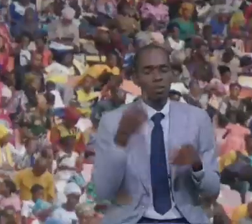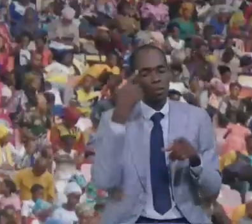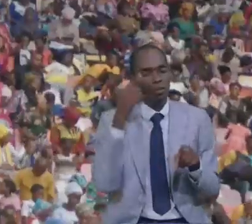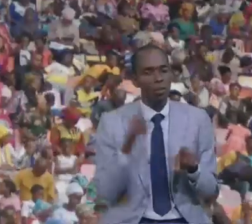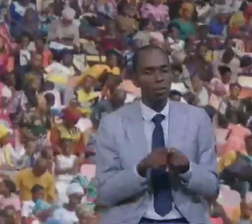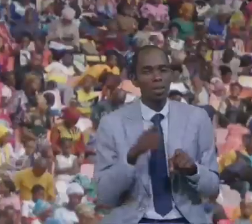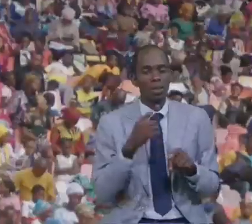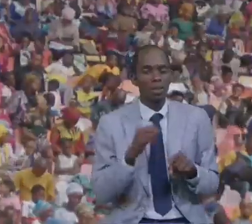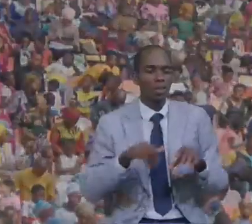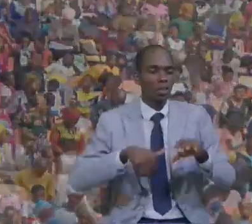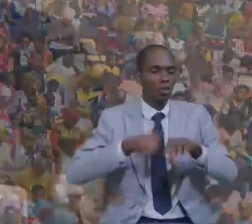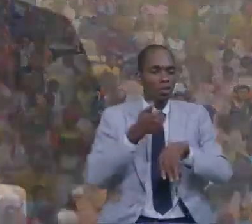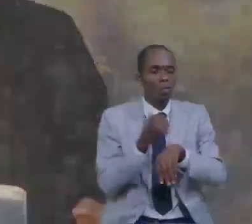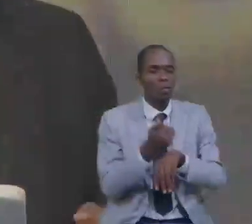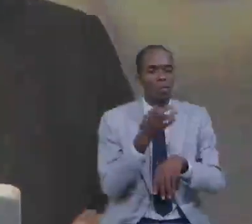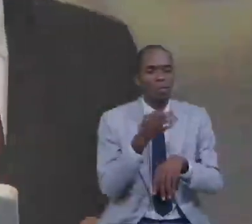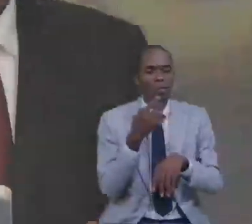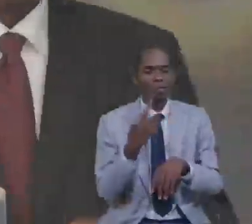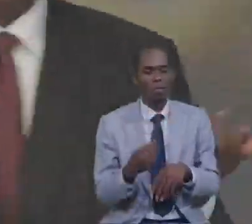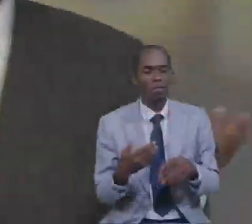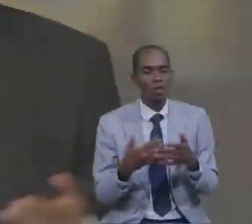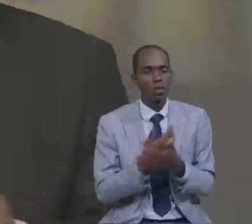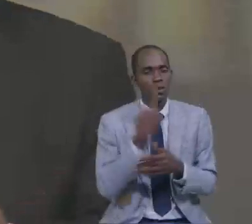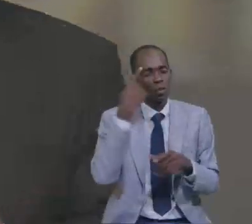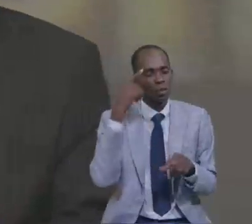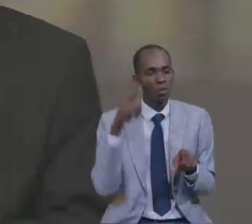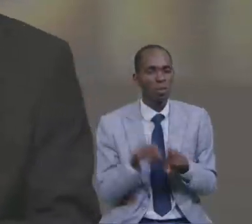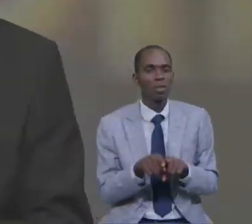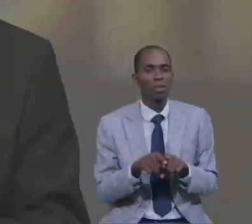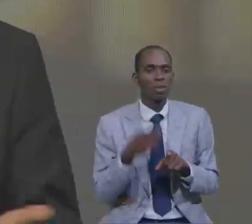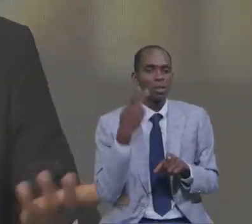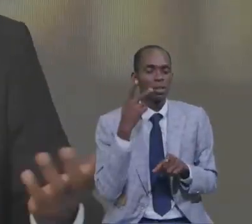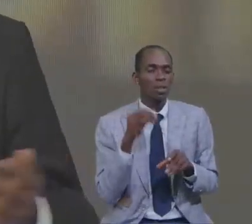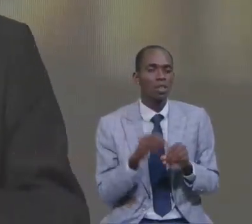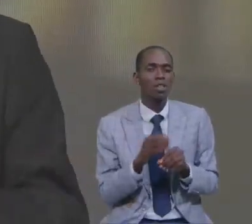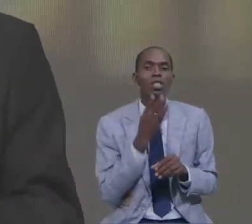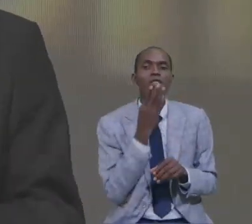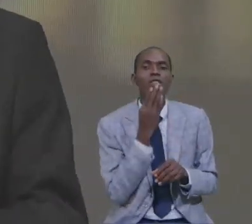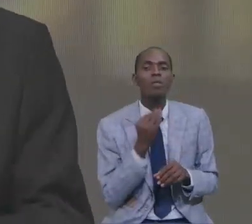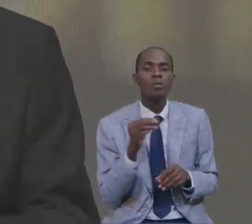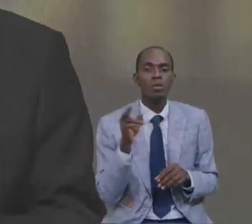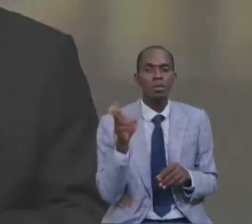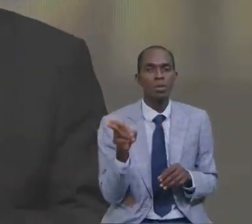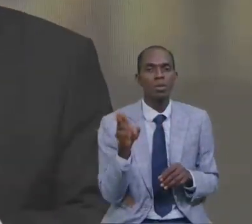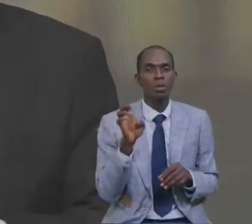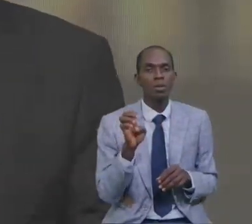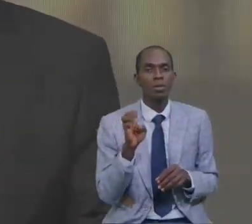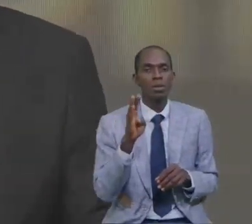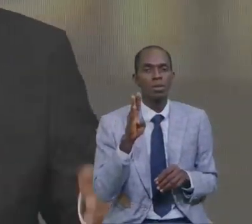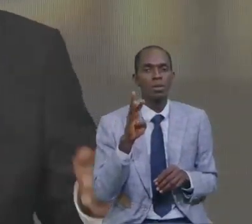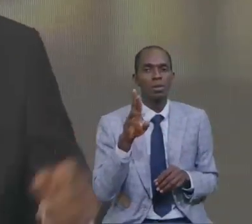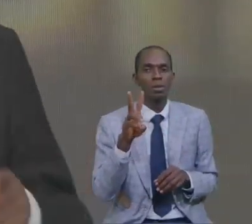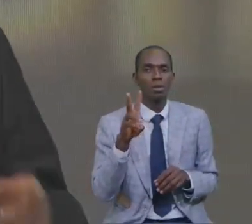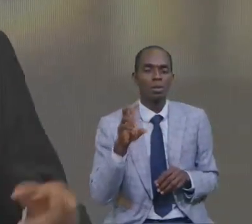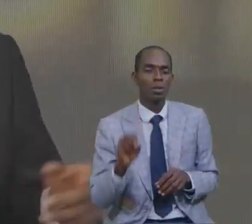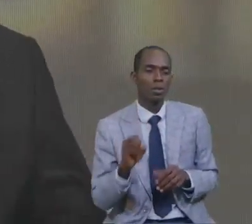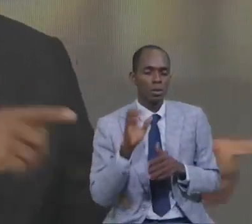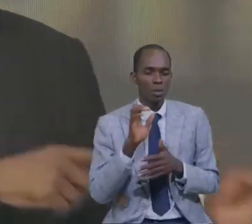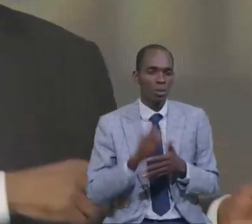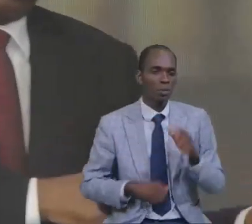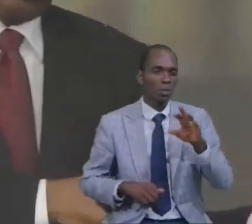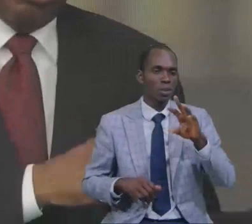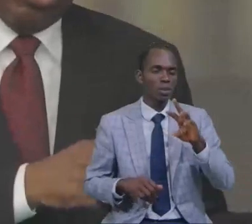verse 6. But now, as he obtained a more excellent ministry, by